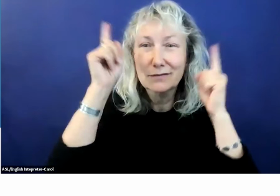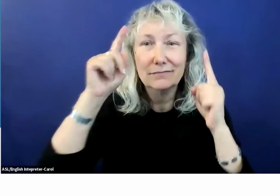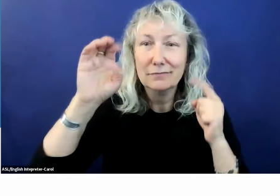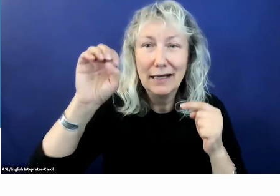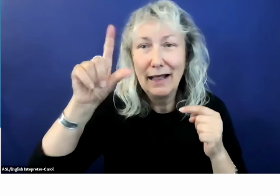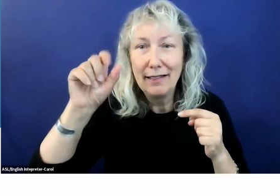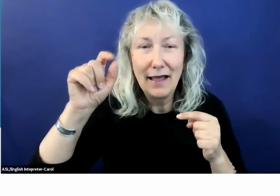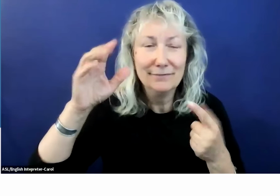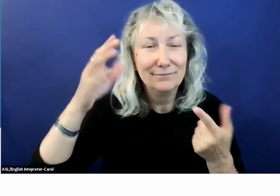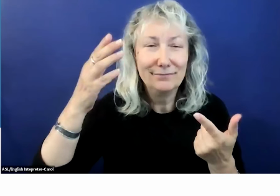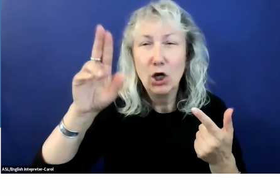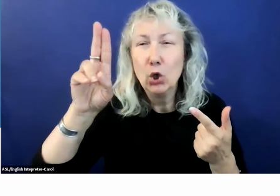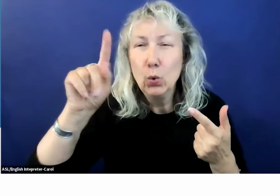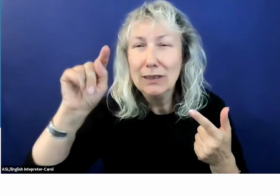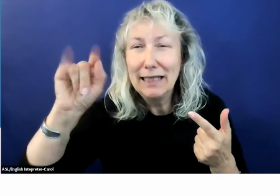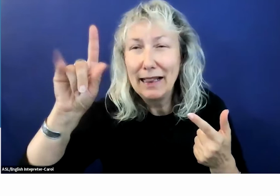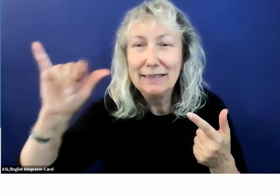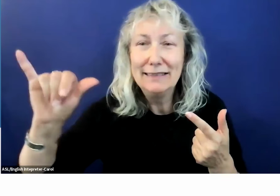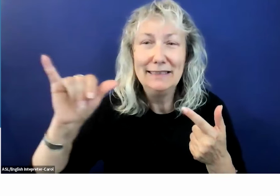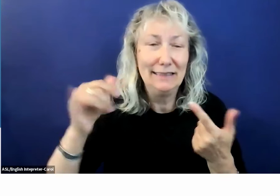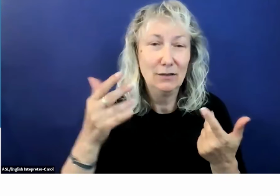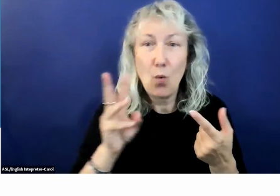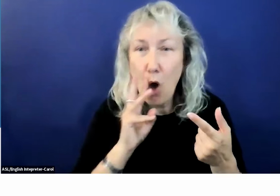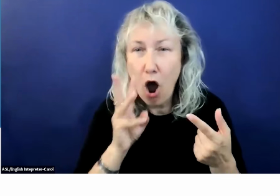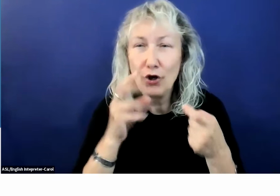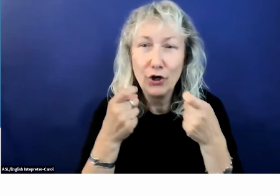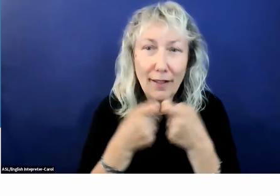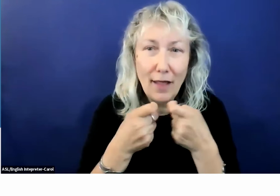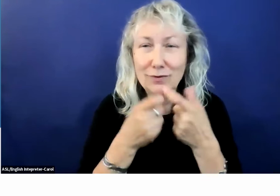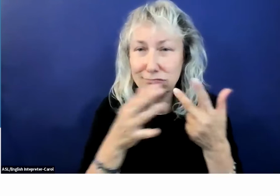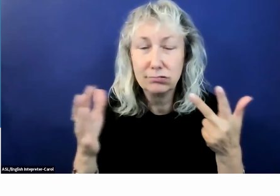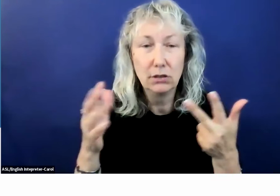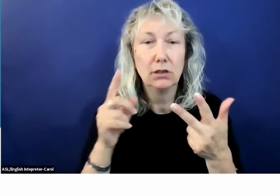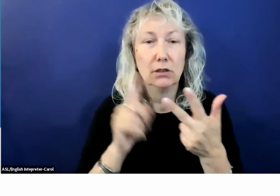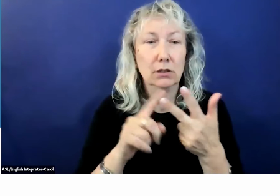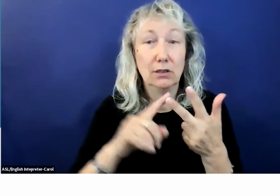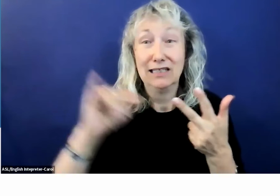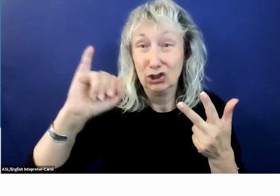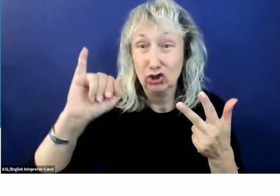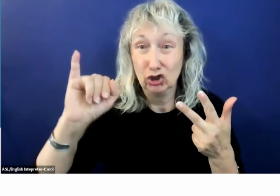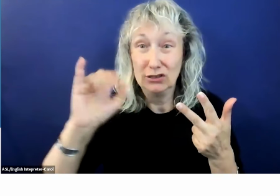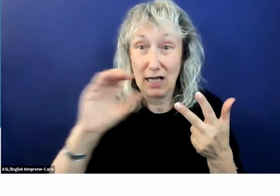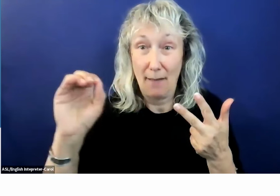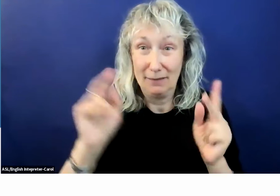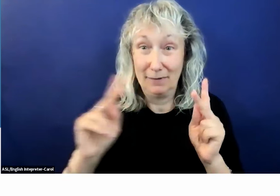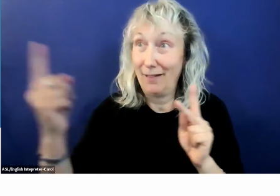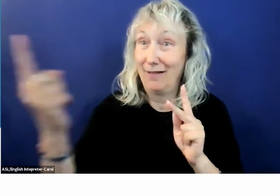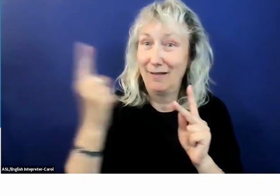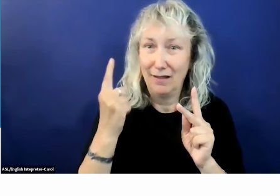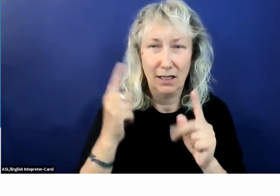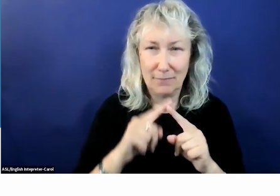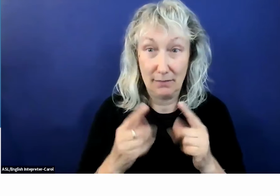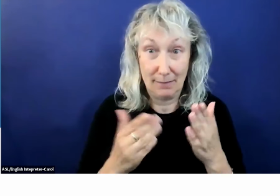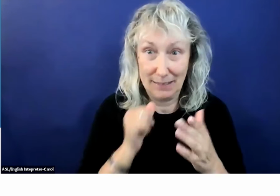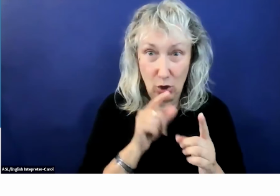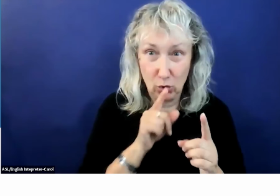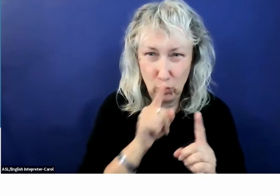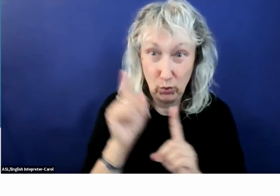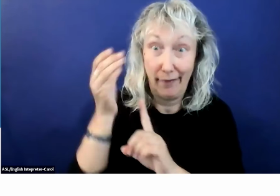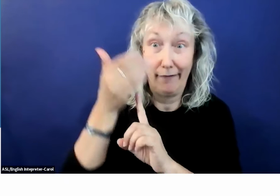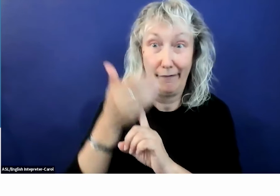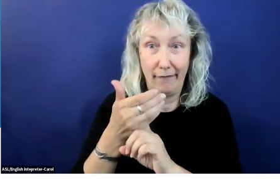text, and they might be seeking money or personal information. Again, contact that organization